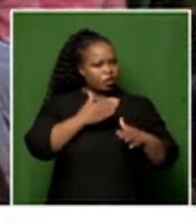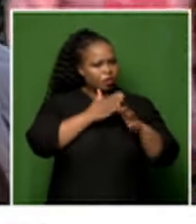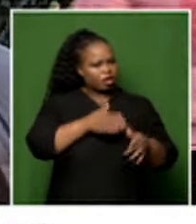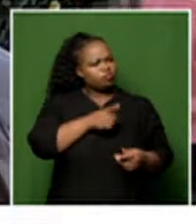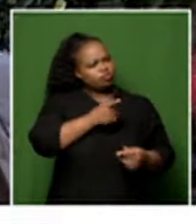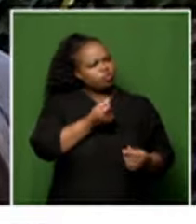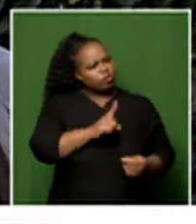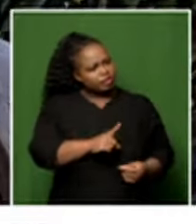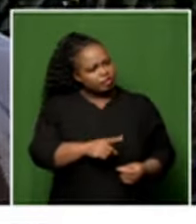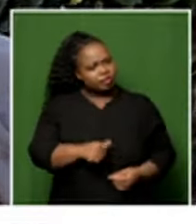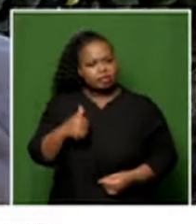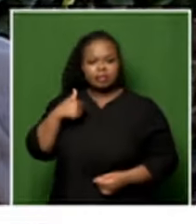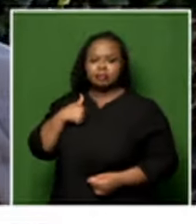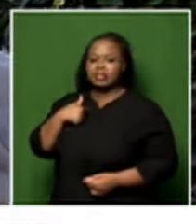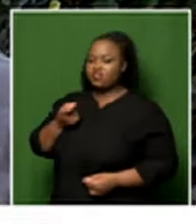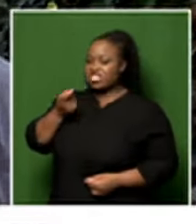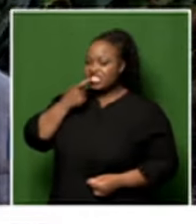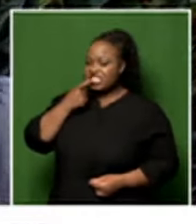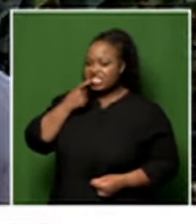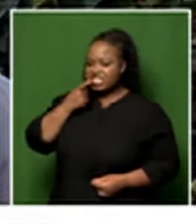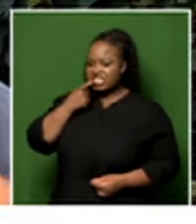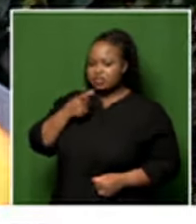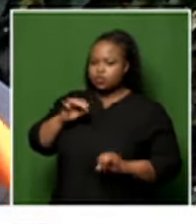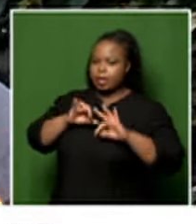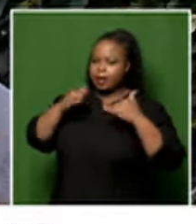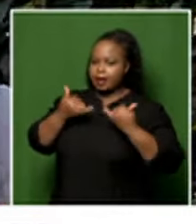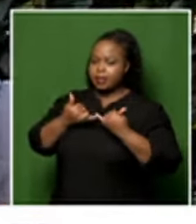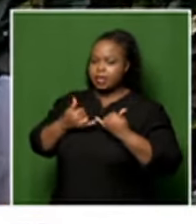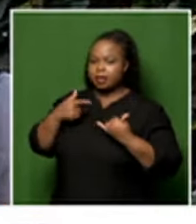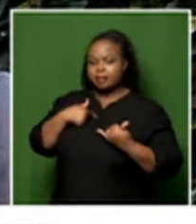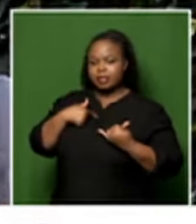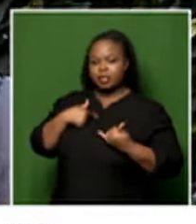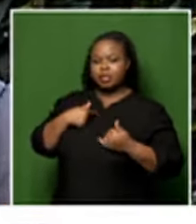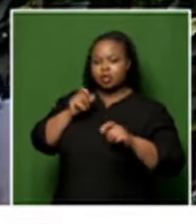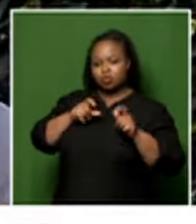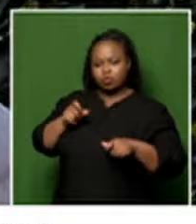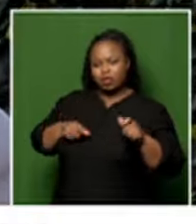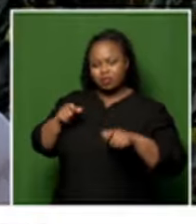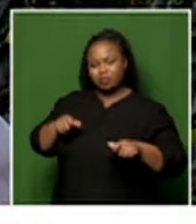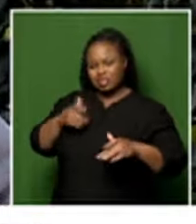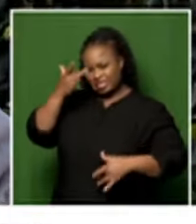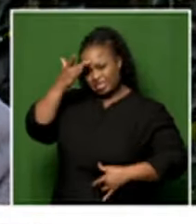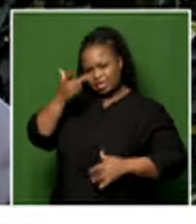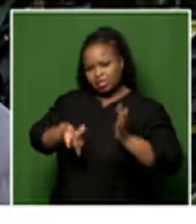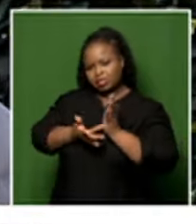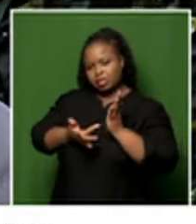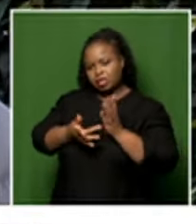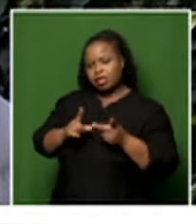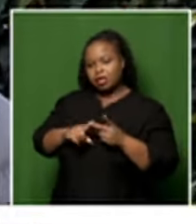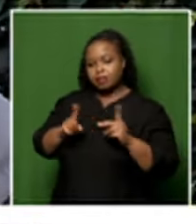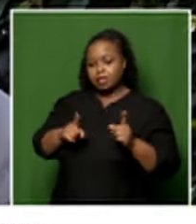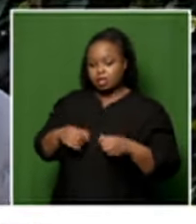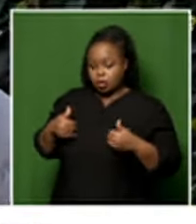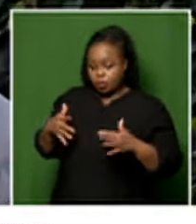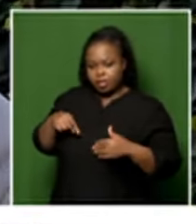you do? So I work for a dental implant company. So I'm occasionally patient-facing, mostly technical, but they opened it up